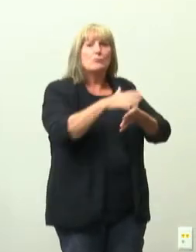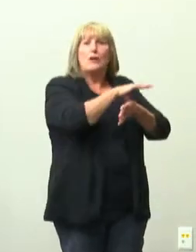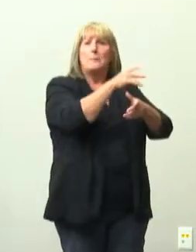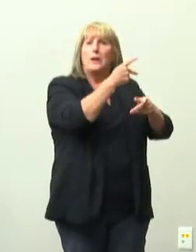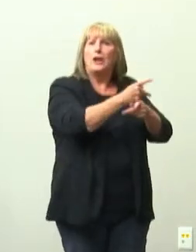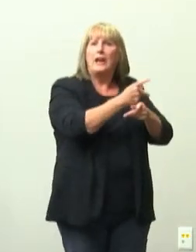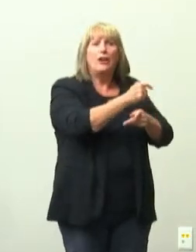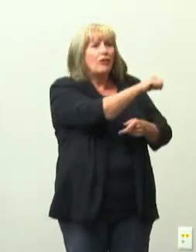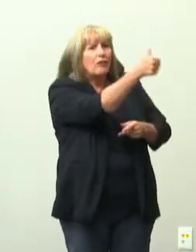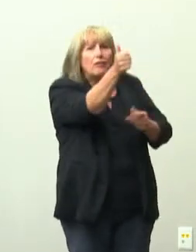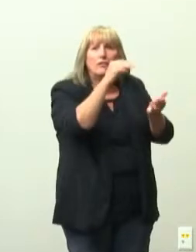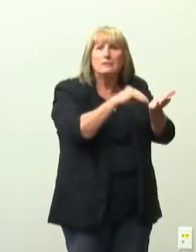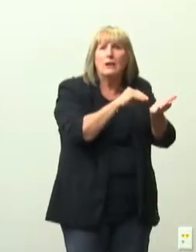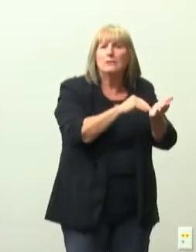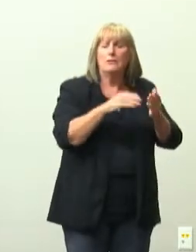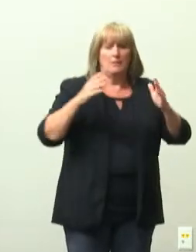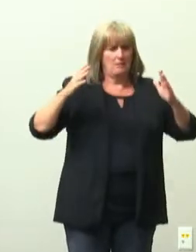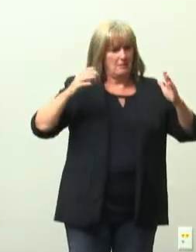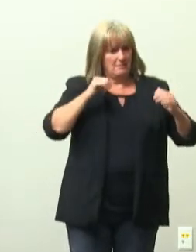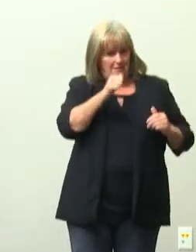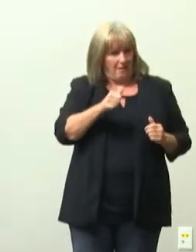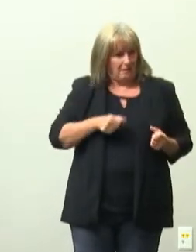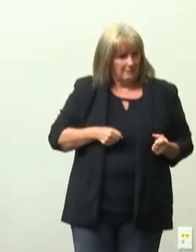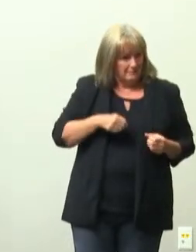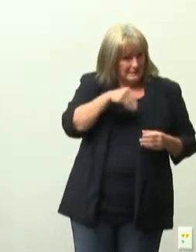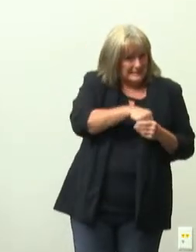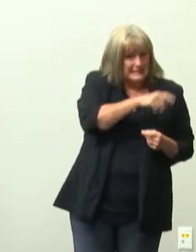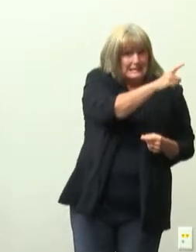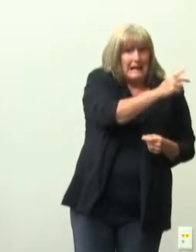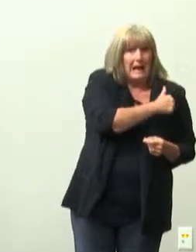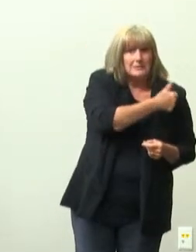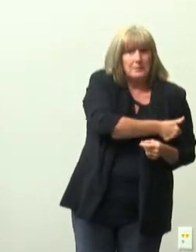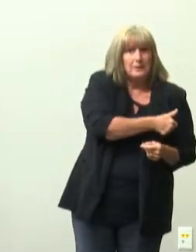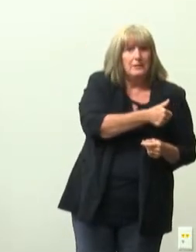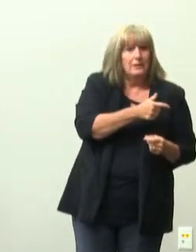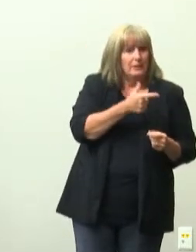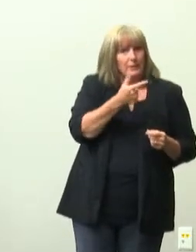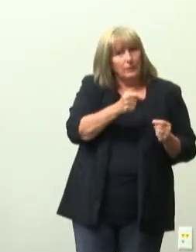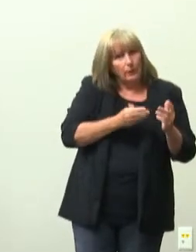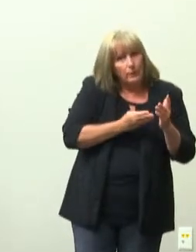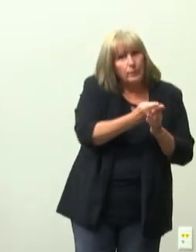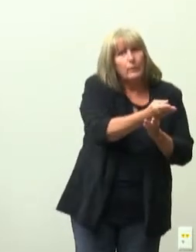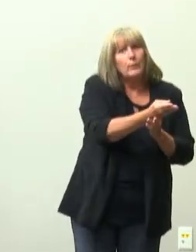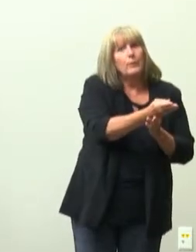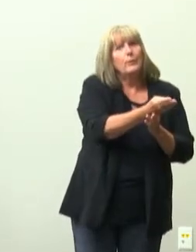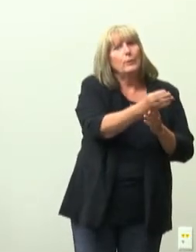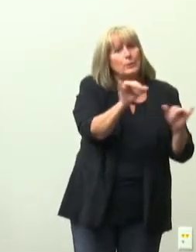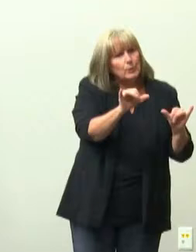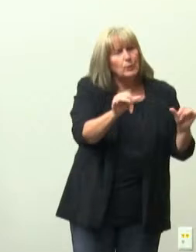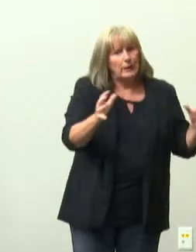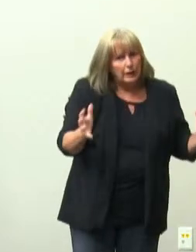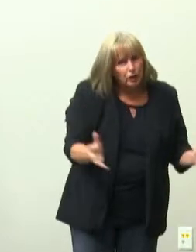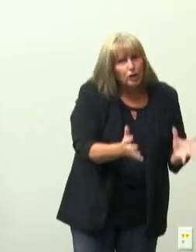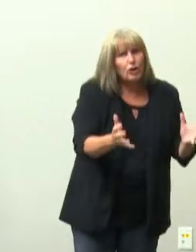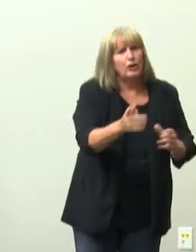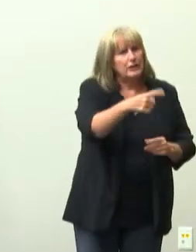other providers that haven't necessarily been in the hospital going through this to encourage vaccinations. Please take the time